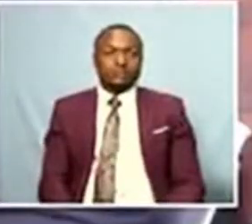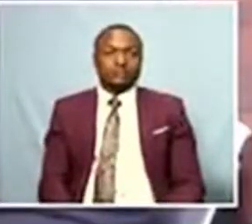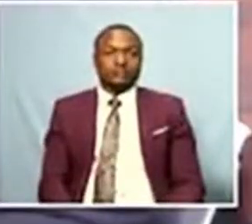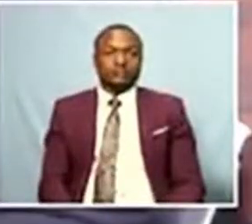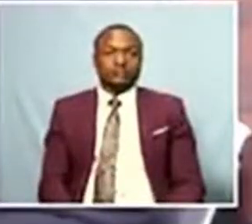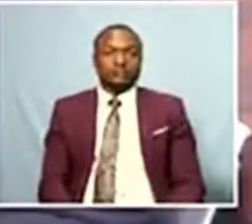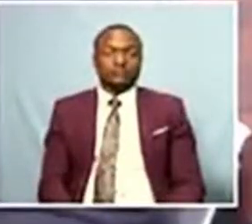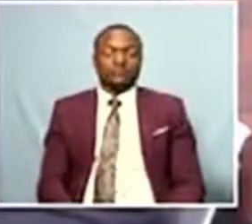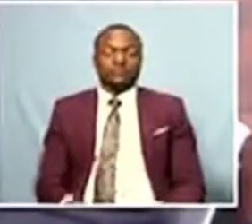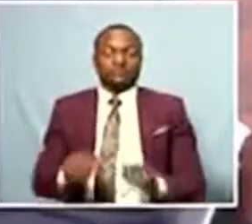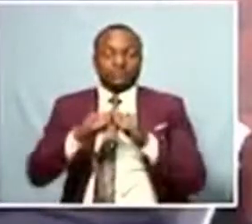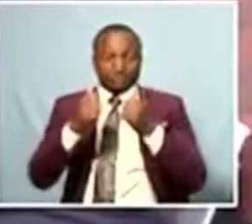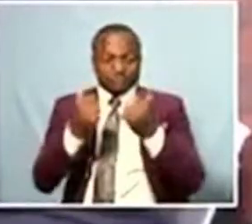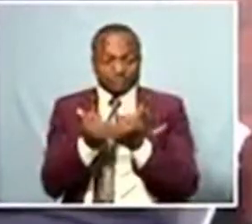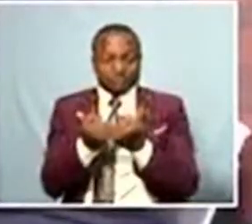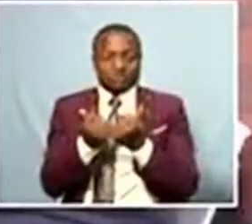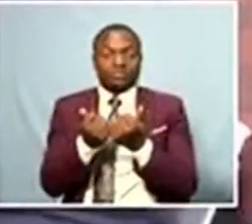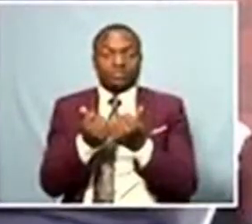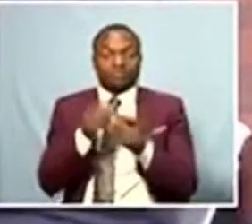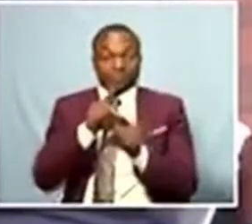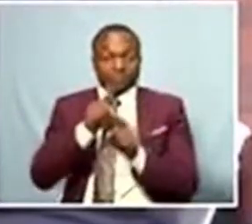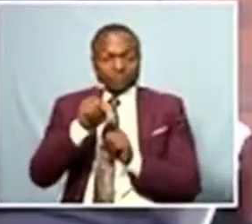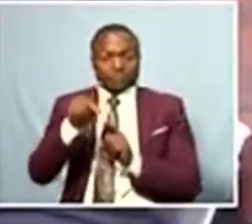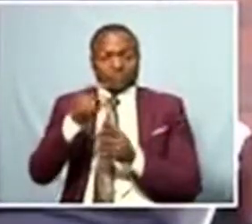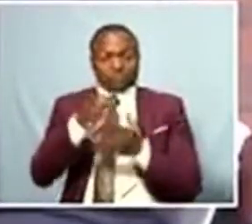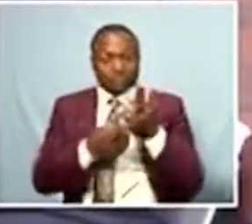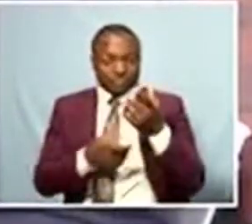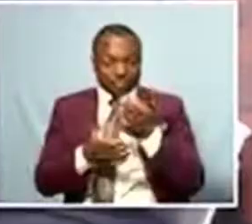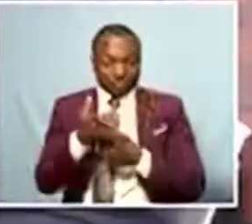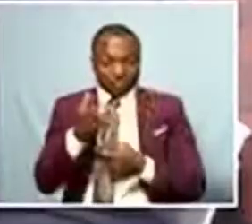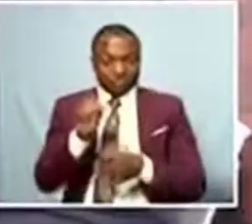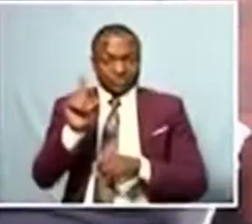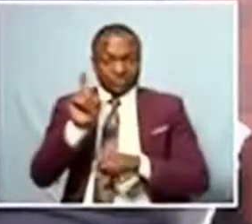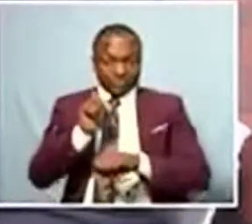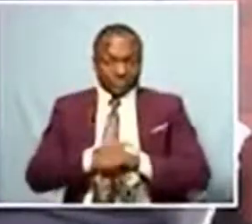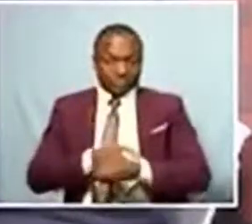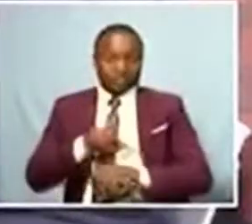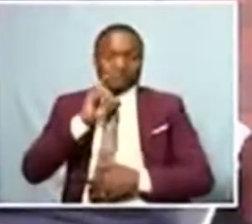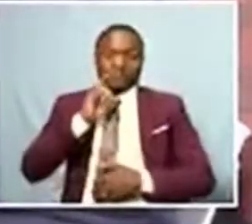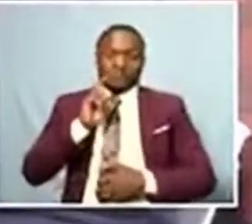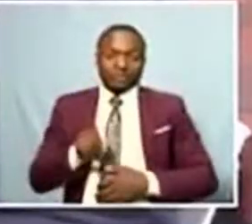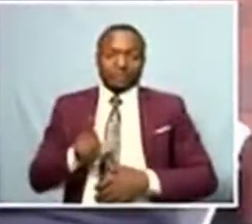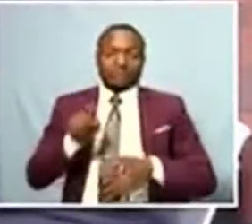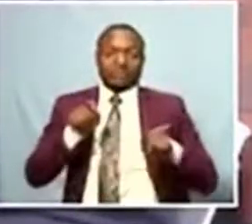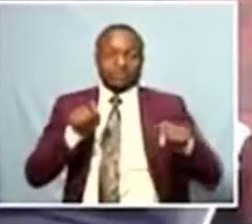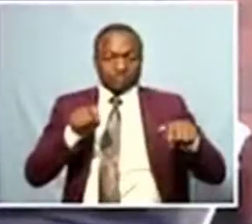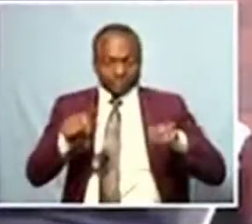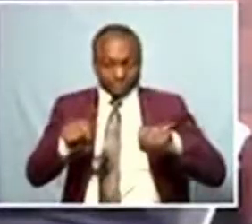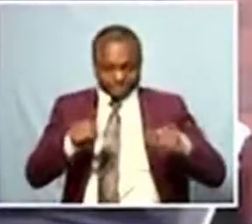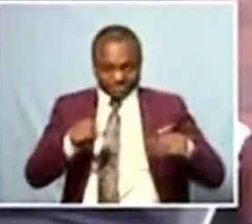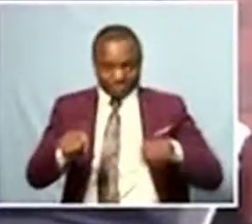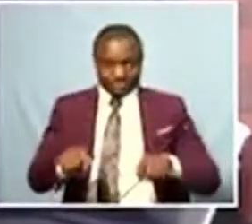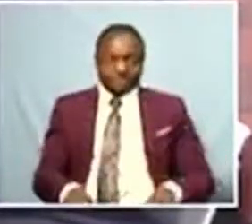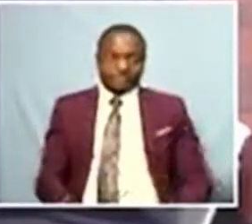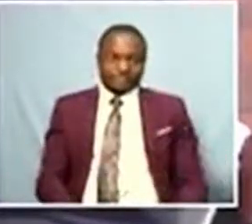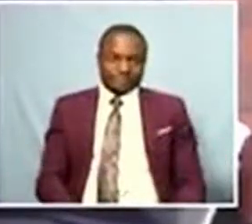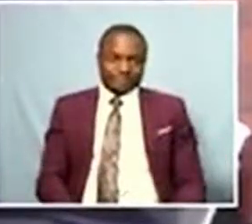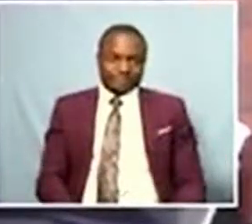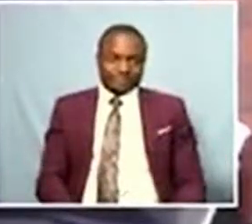of which is an association, a profession of these consultants, and of course at one time they need to be regulated. So of